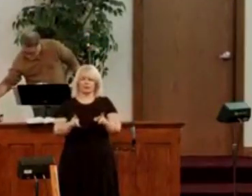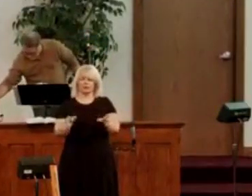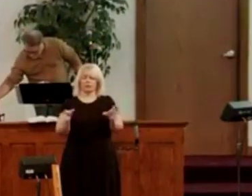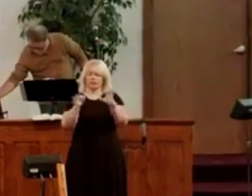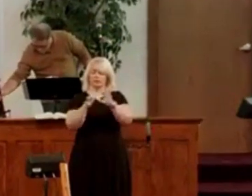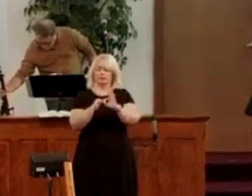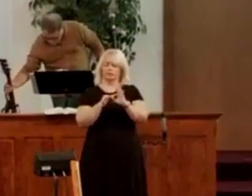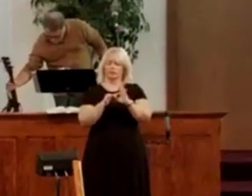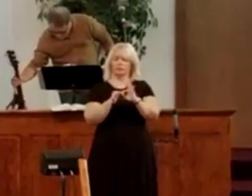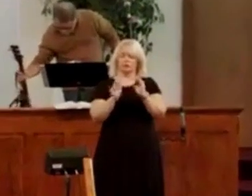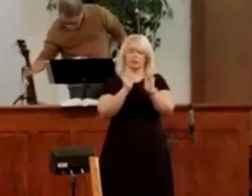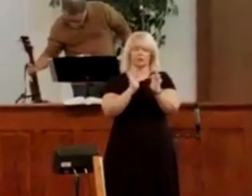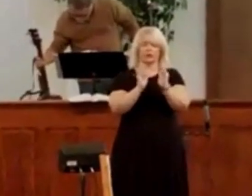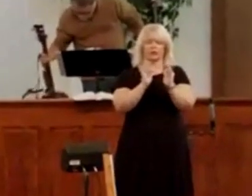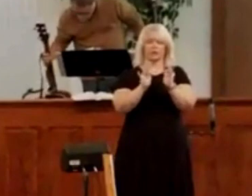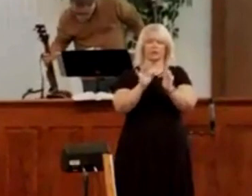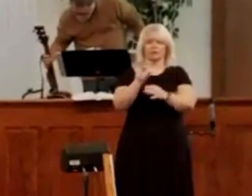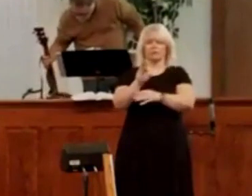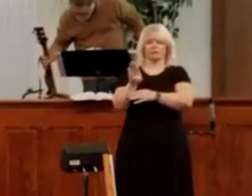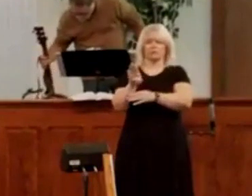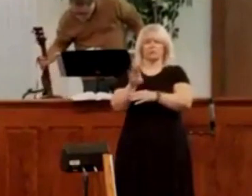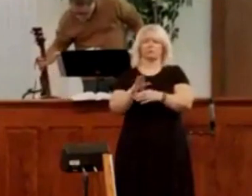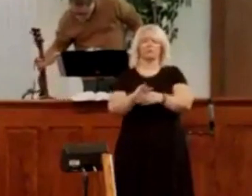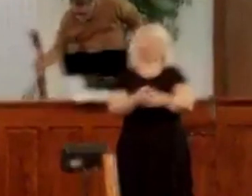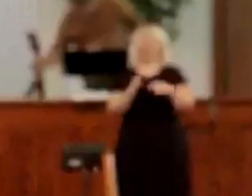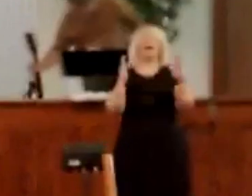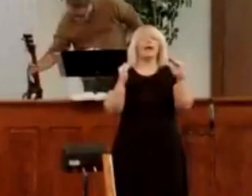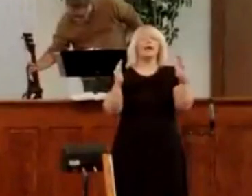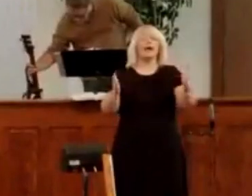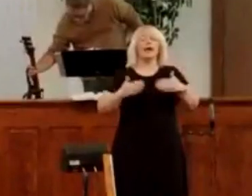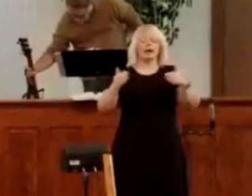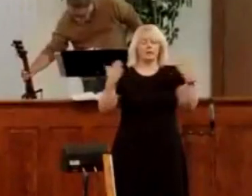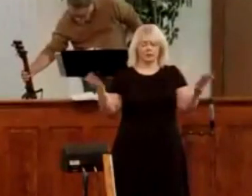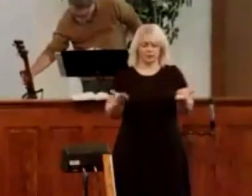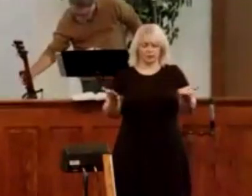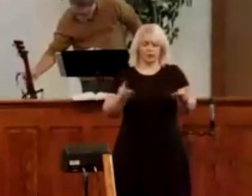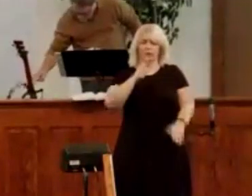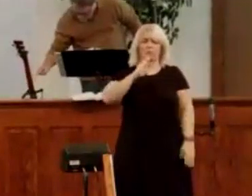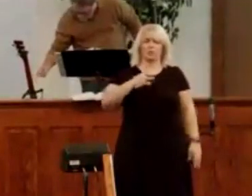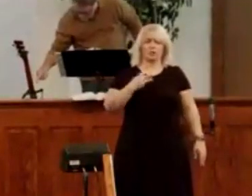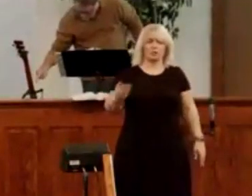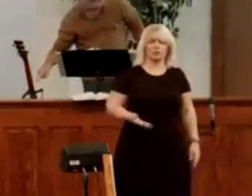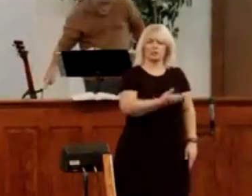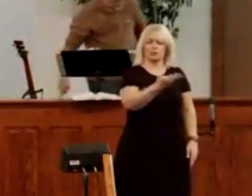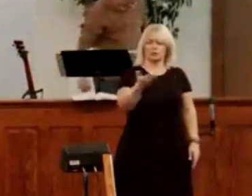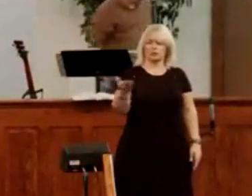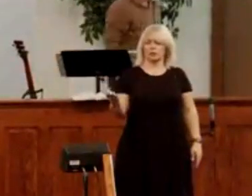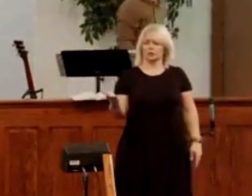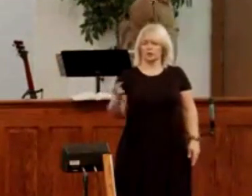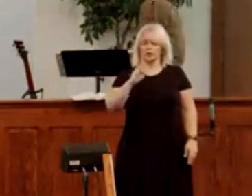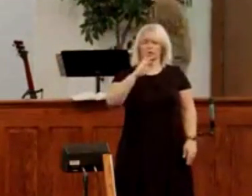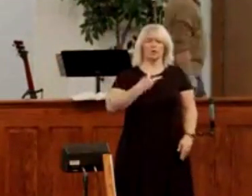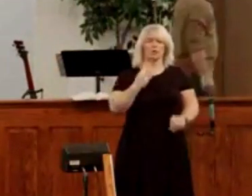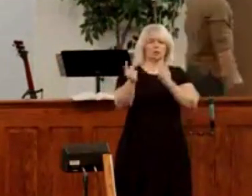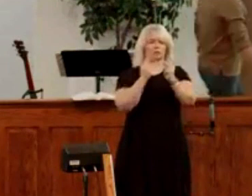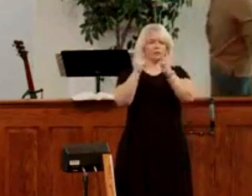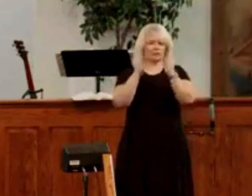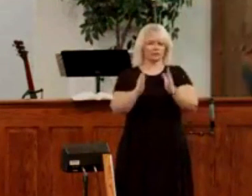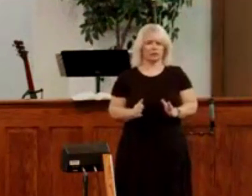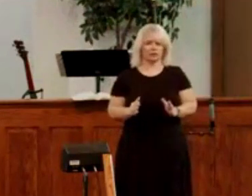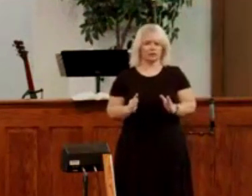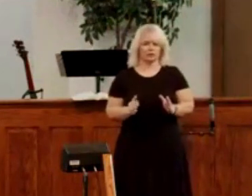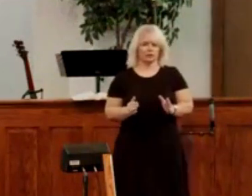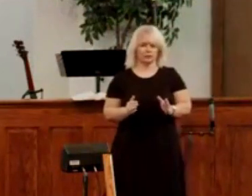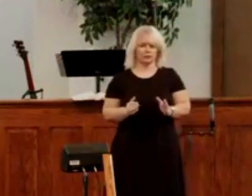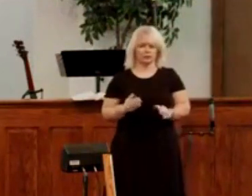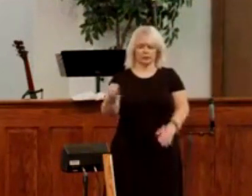us on Facebook Live, we're glad that you're all with us today. I want to welcome you and send a special welcome to any visitors we might have and